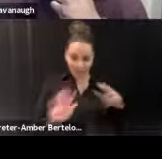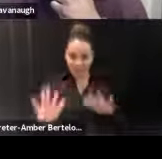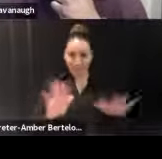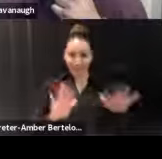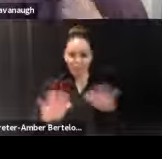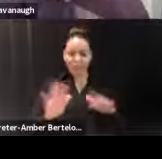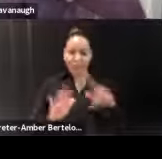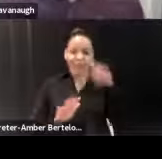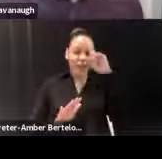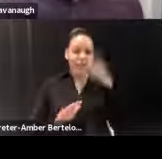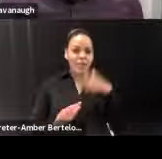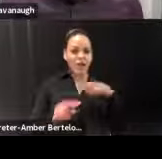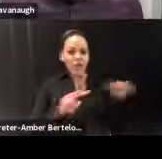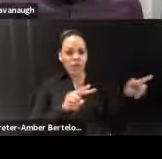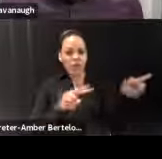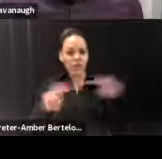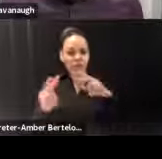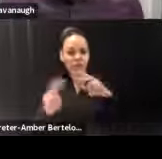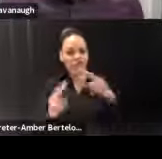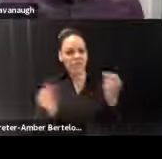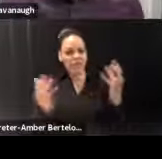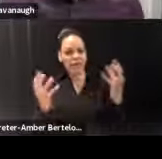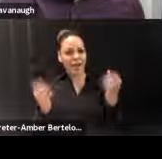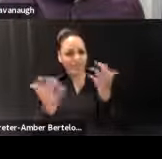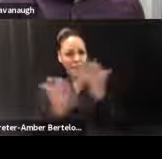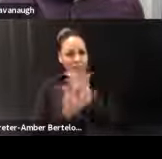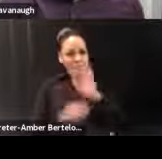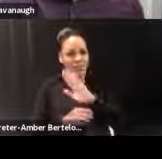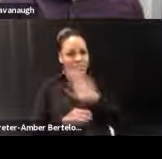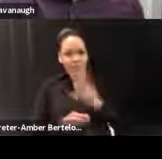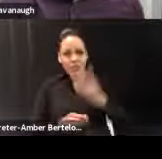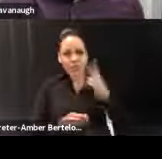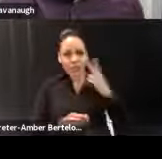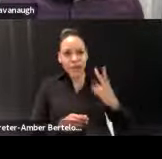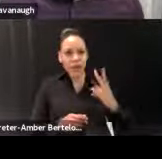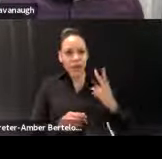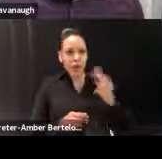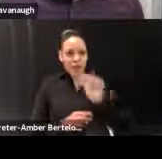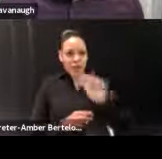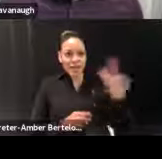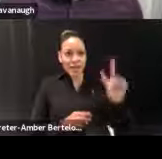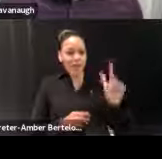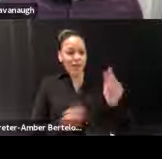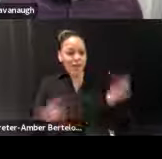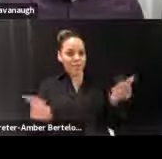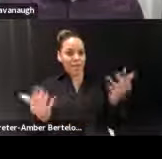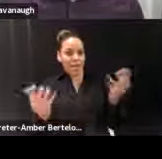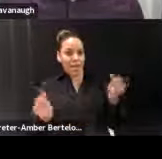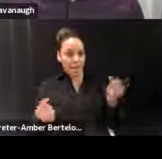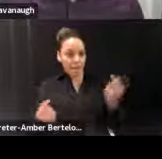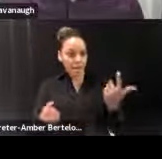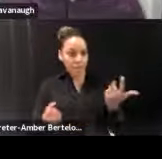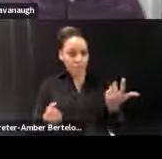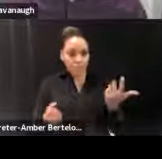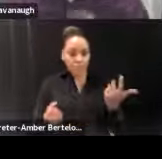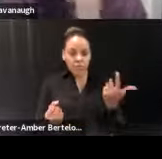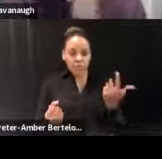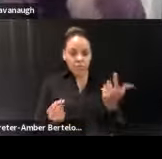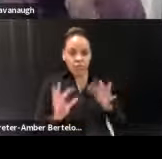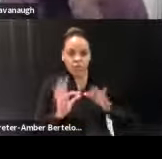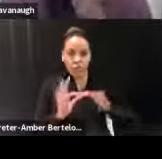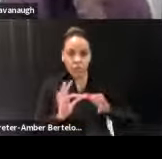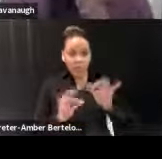poems because I was like, wow, I've never seen an ASL speaking spoken word artist, because that's